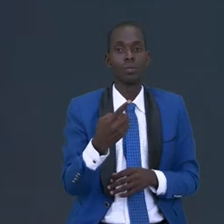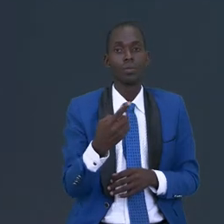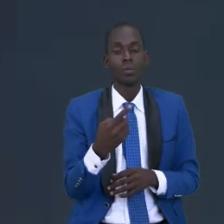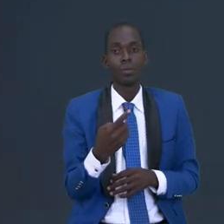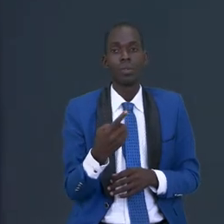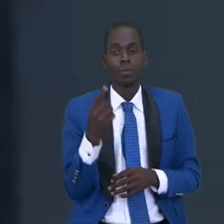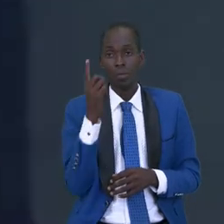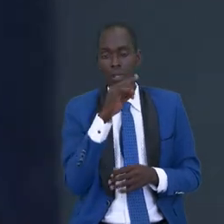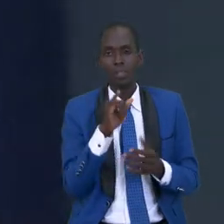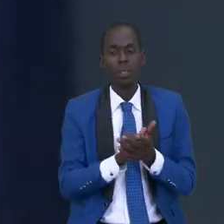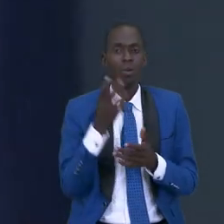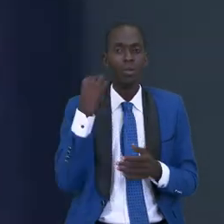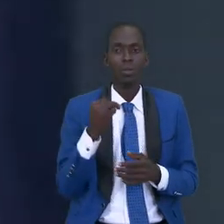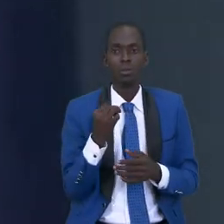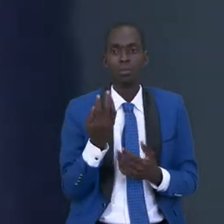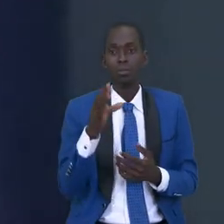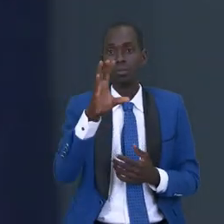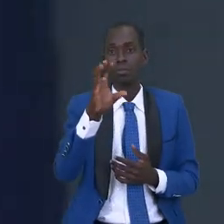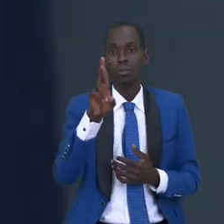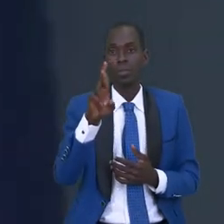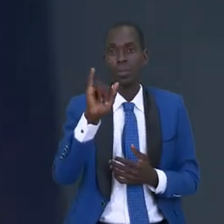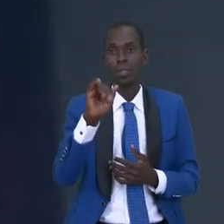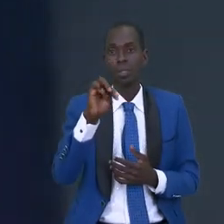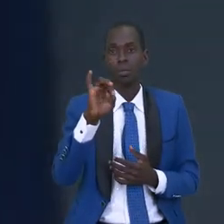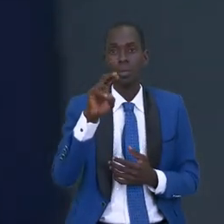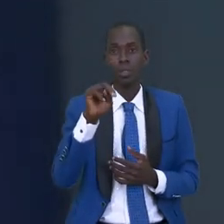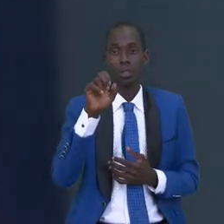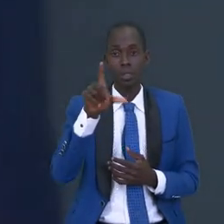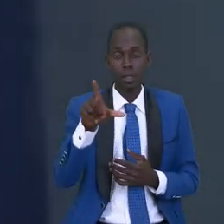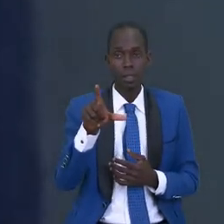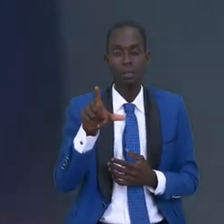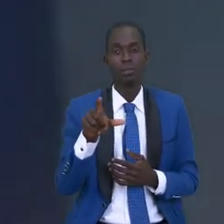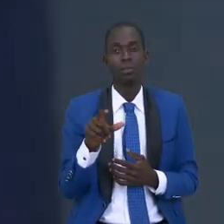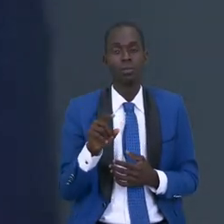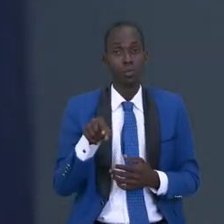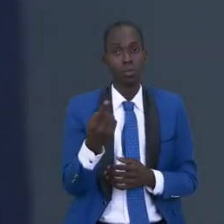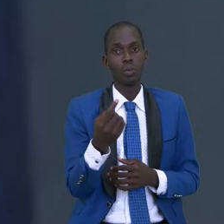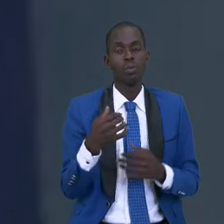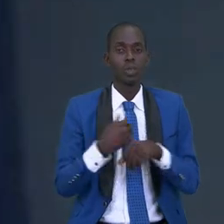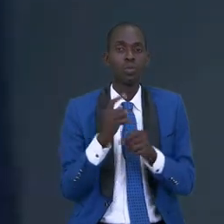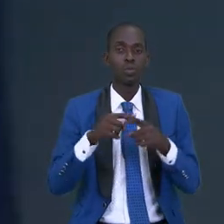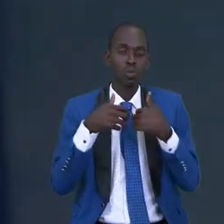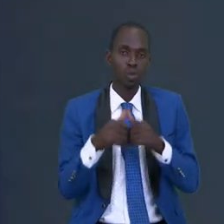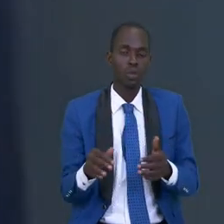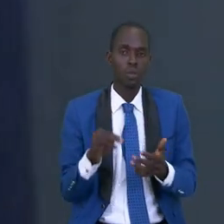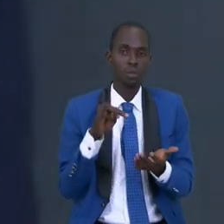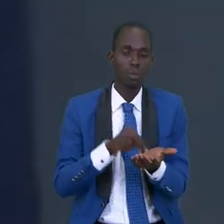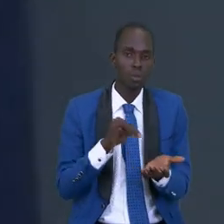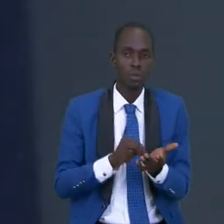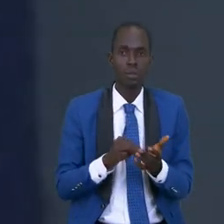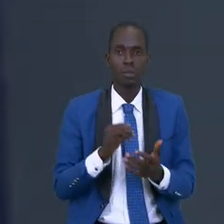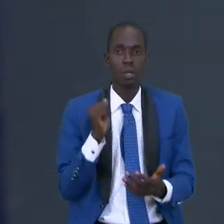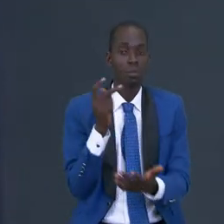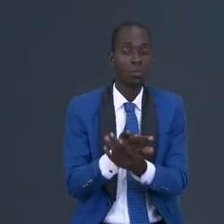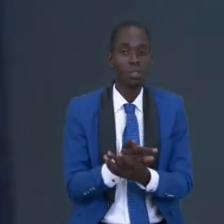criminal charge led to my loss of my medical license, loss of my job, loss of my